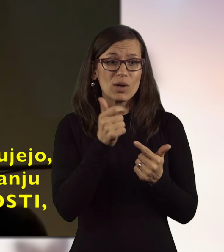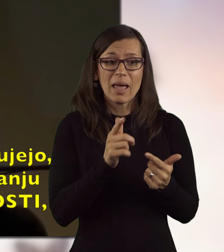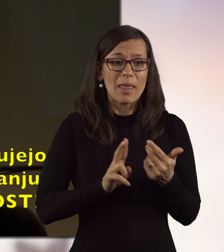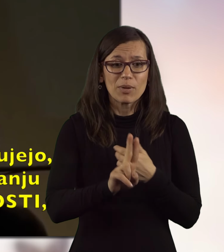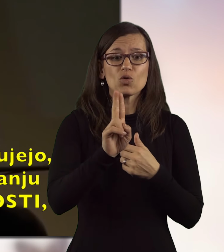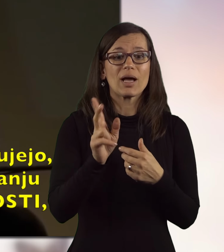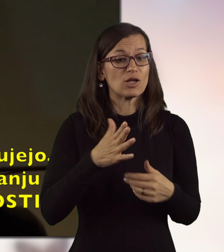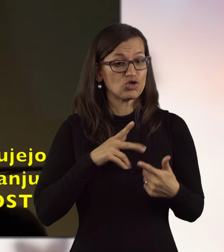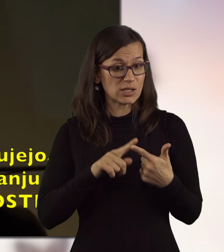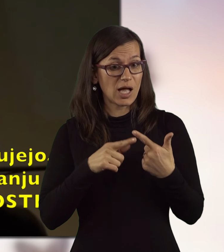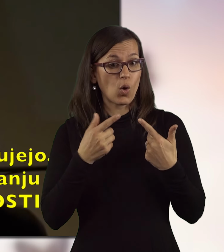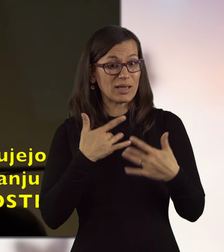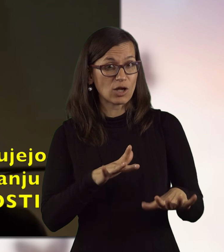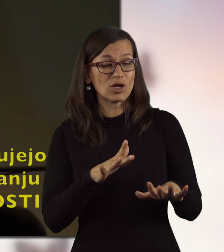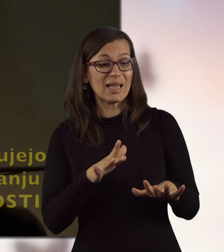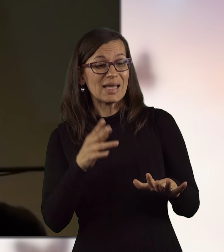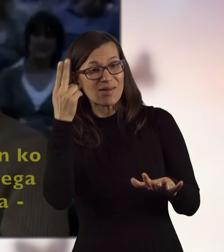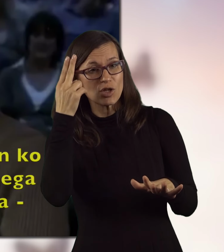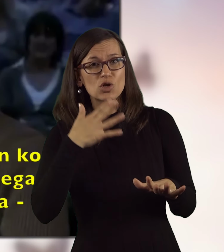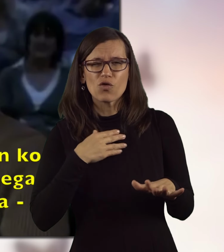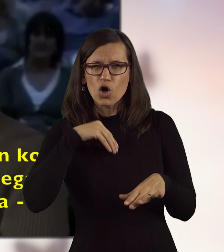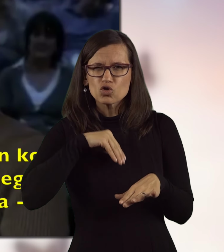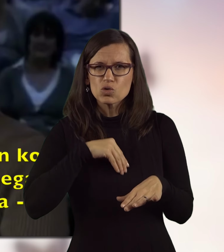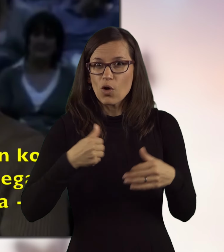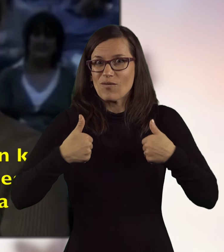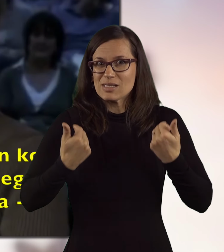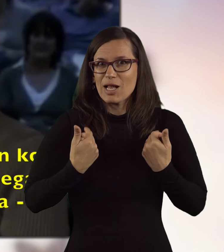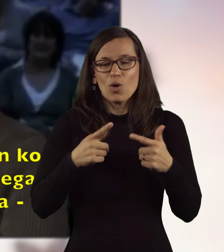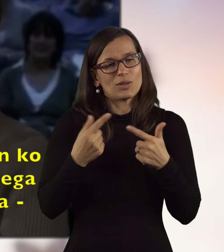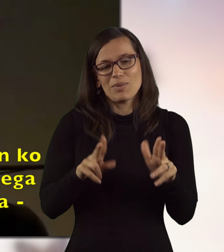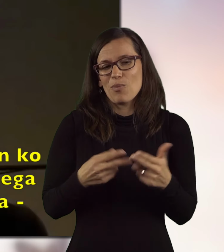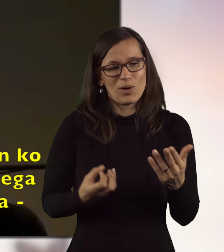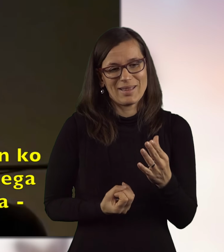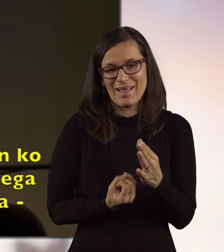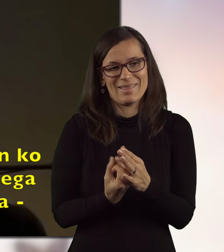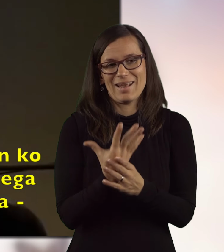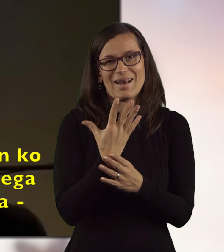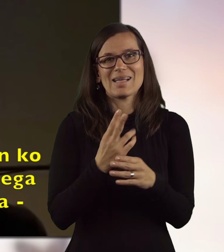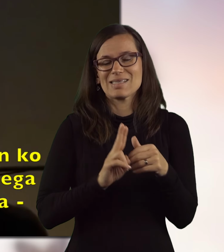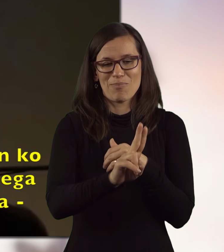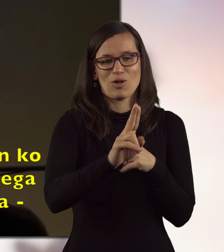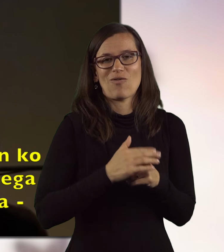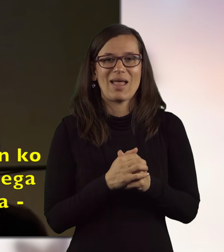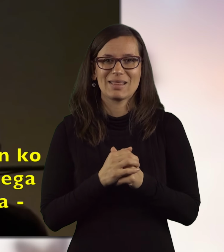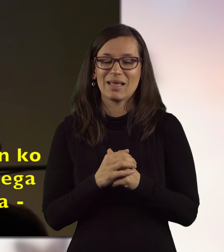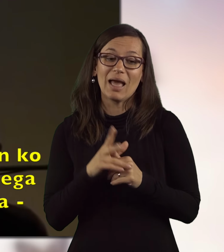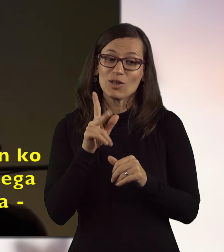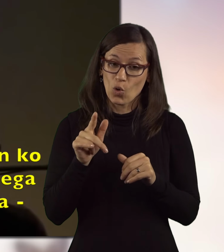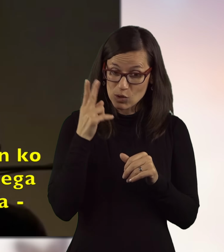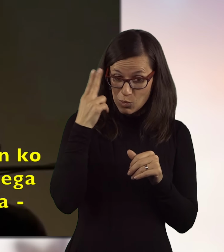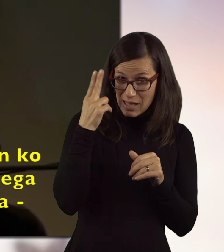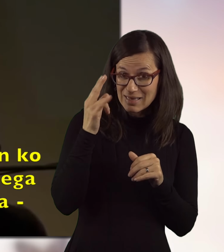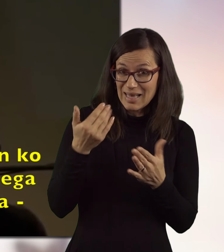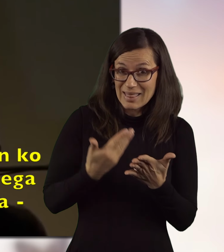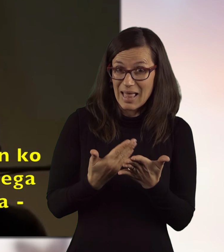your emotions and you forfeit your joy, then you cannot have your expansion. And so, as you realize